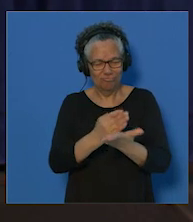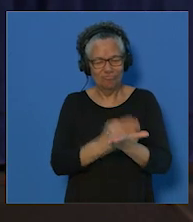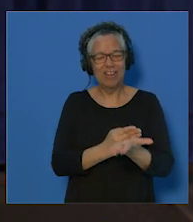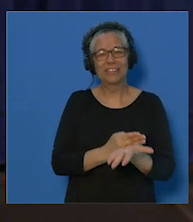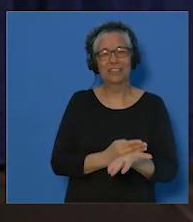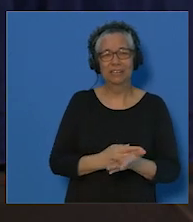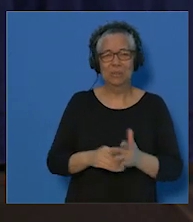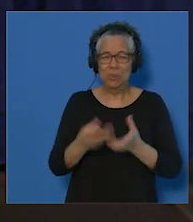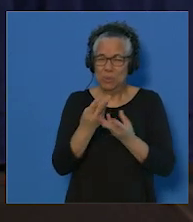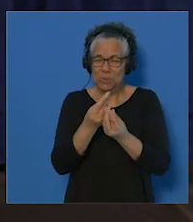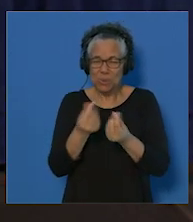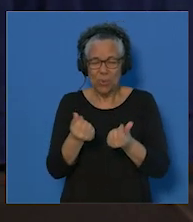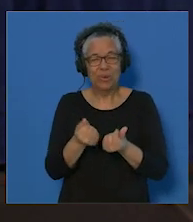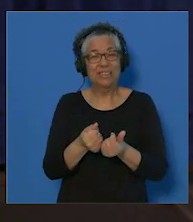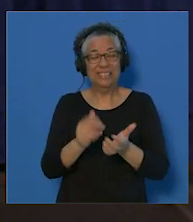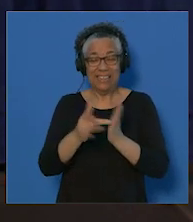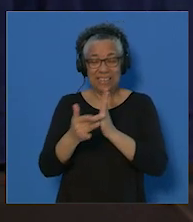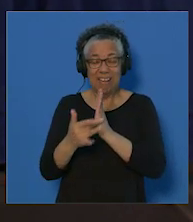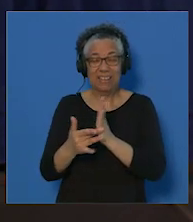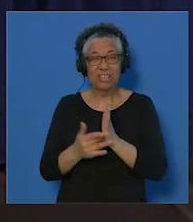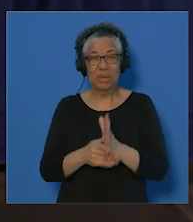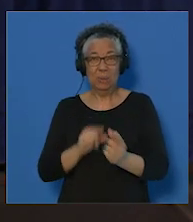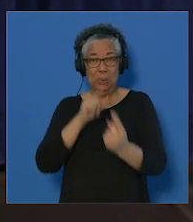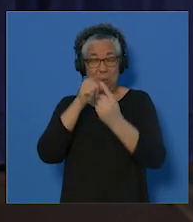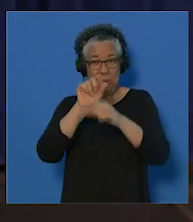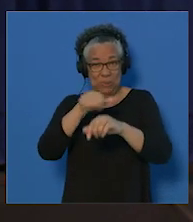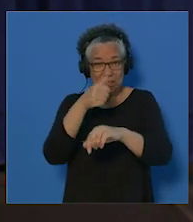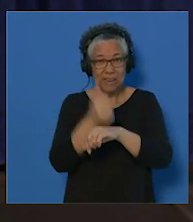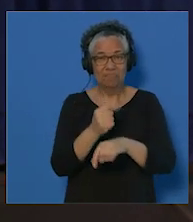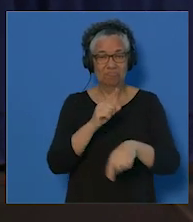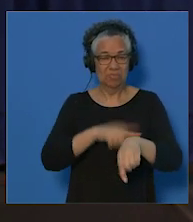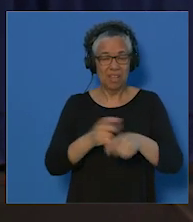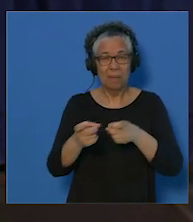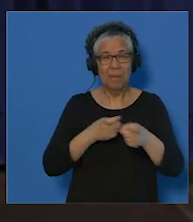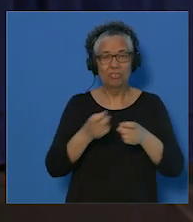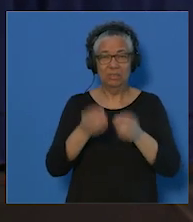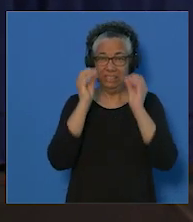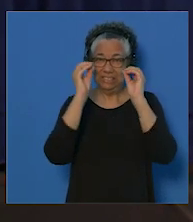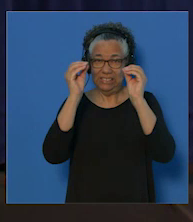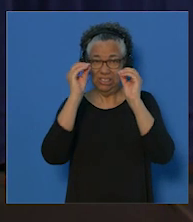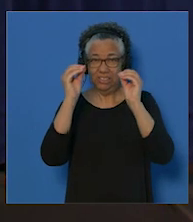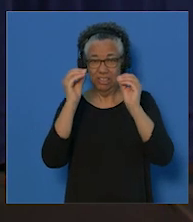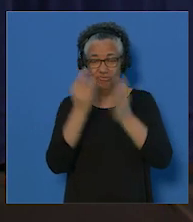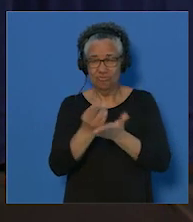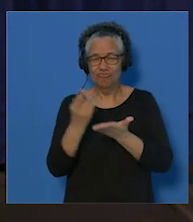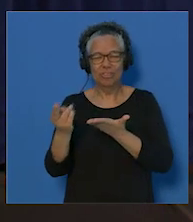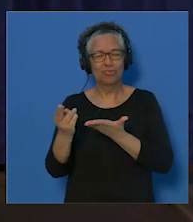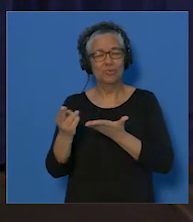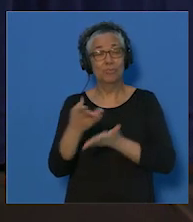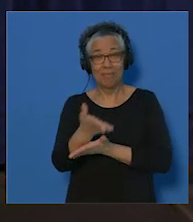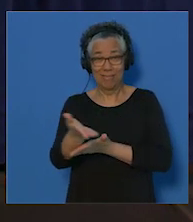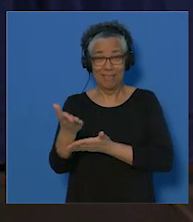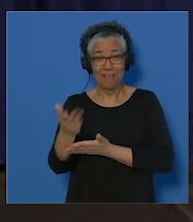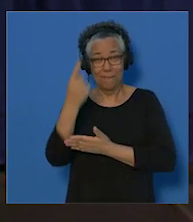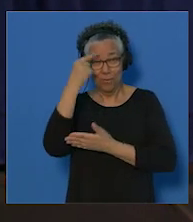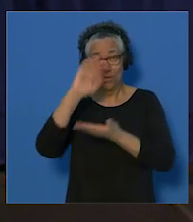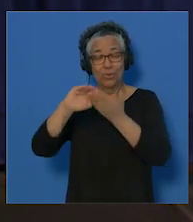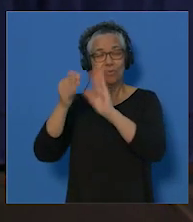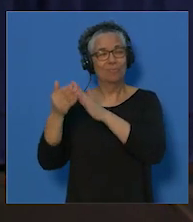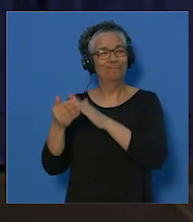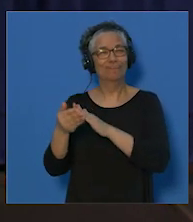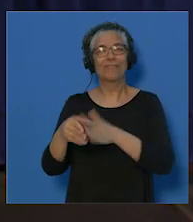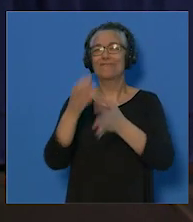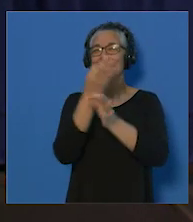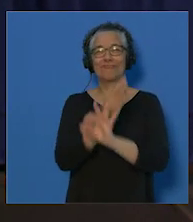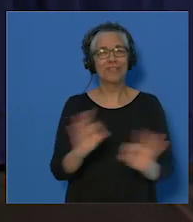technology, goal setting, time management, and teaching and instructional resources. This resource will be offered to the community at no